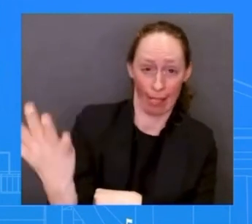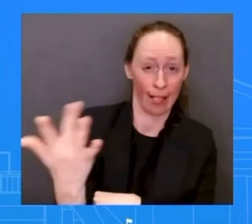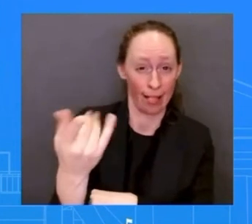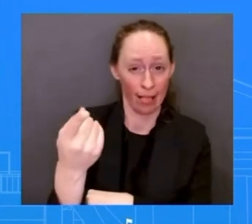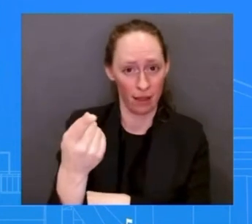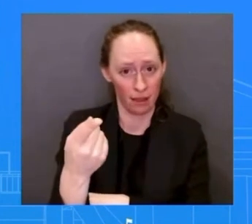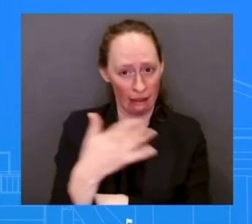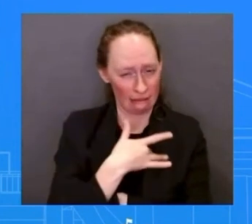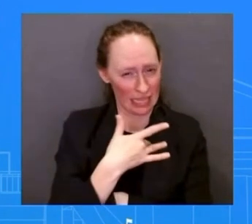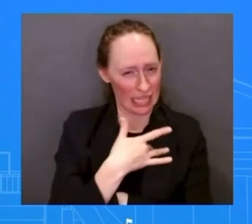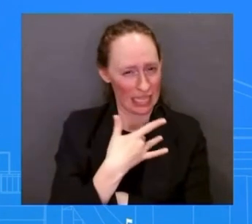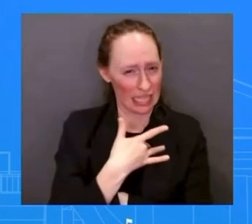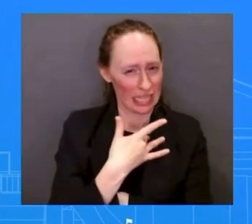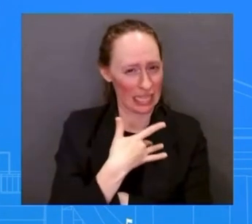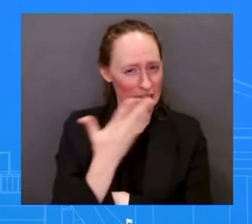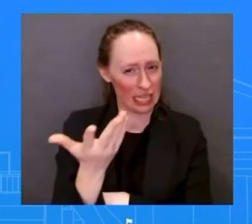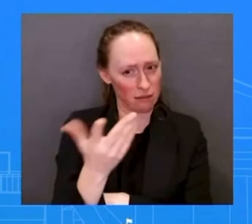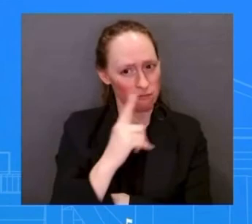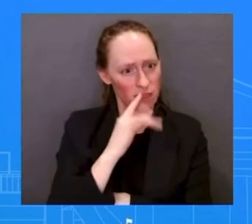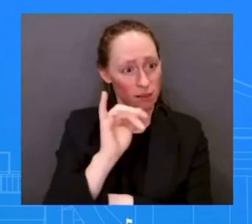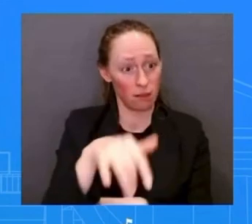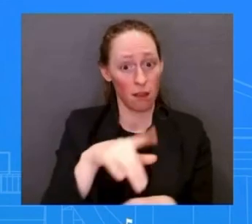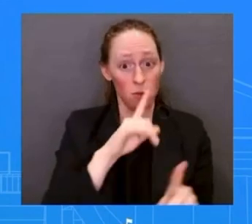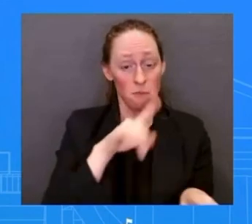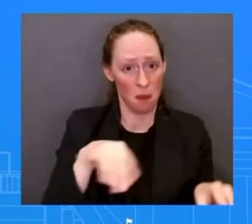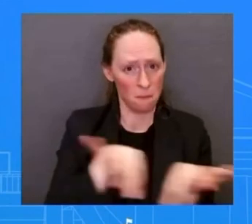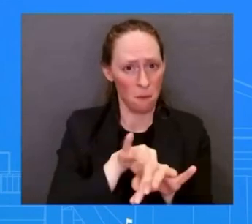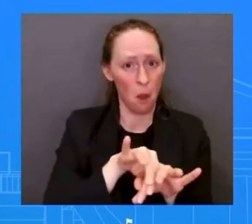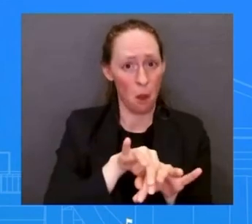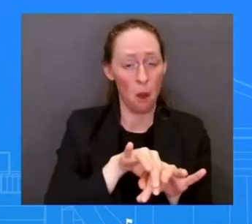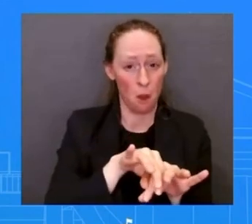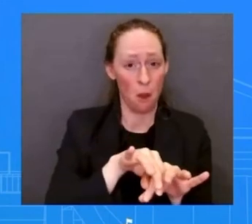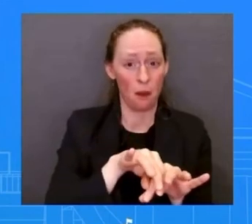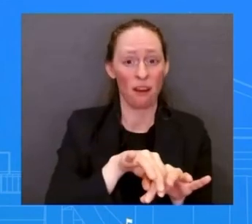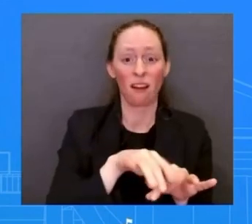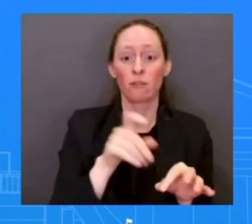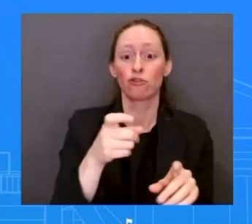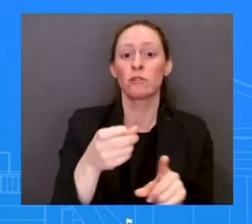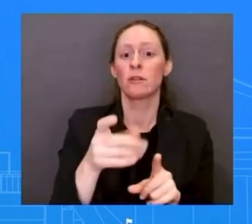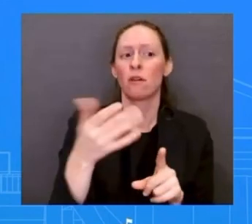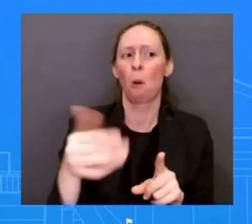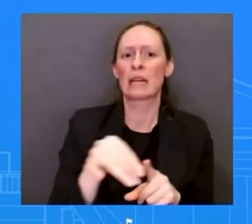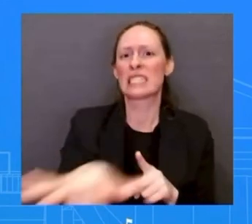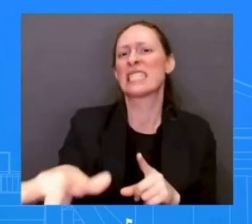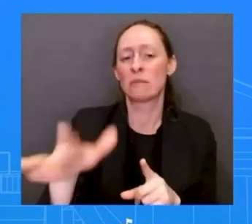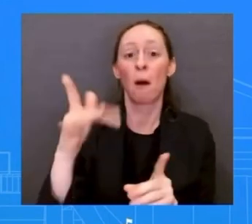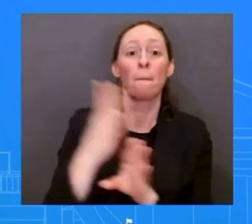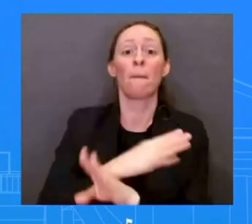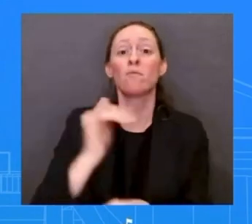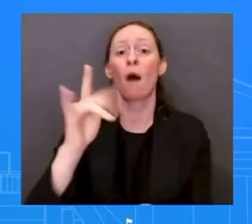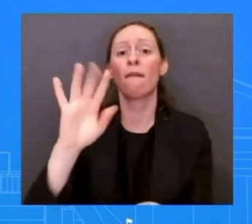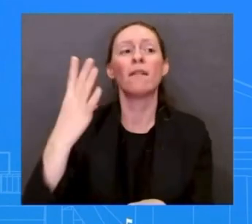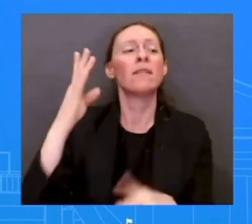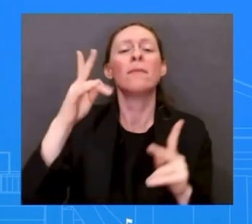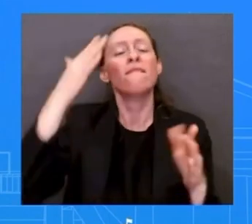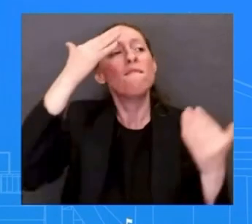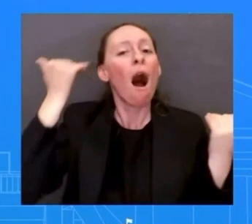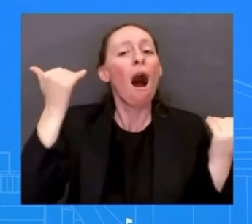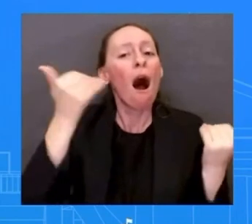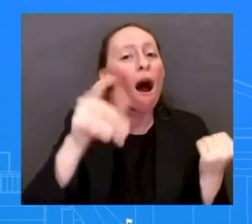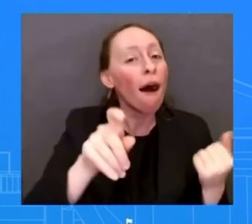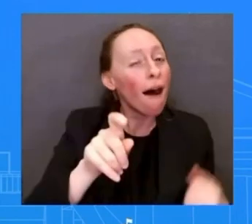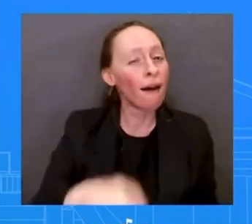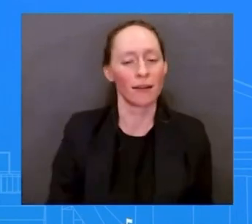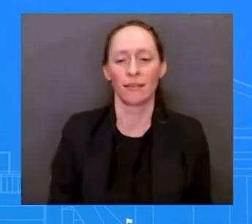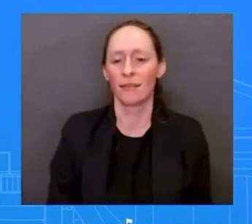So, that is a State Department decision, so I would have to refer you to them. But your first question, your first part of the question, right, you were talking